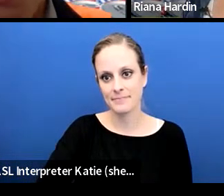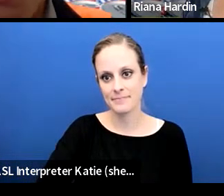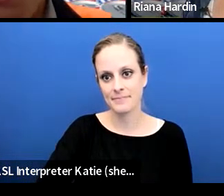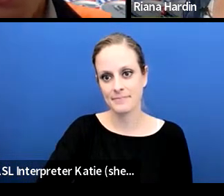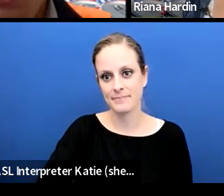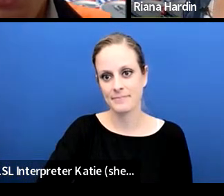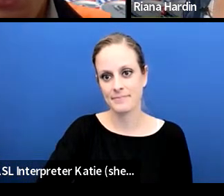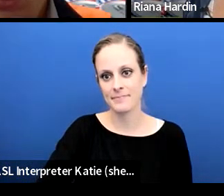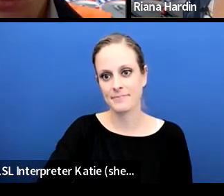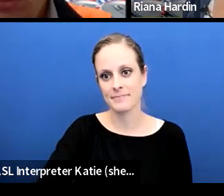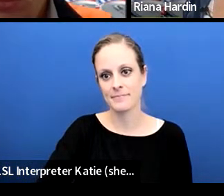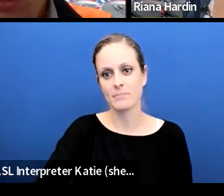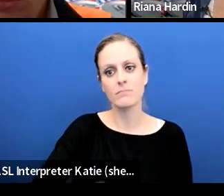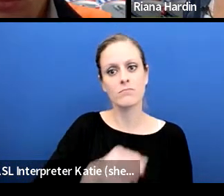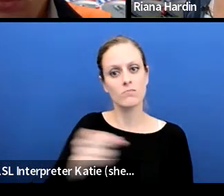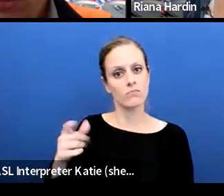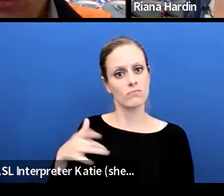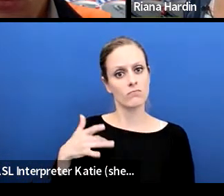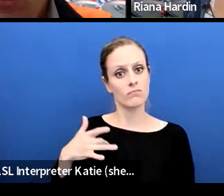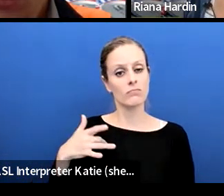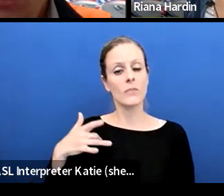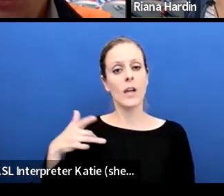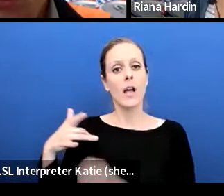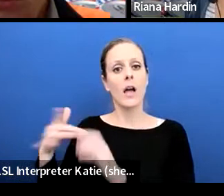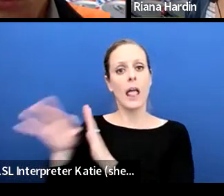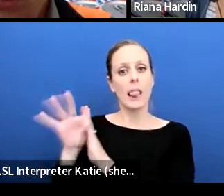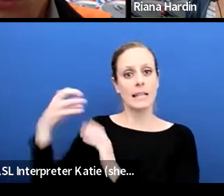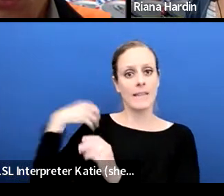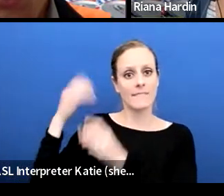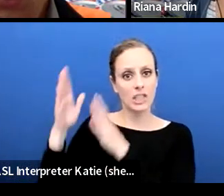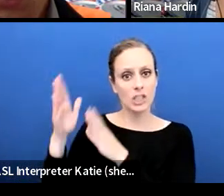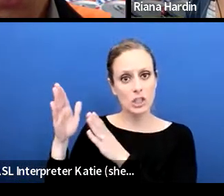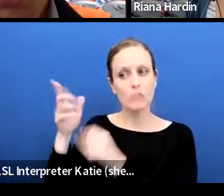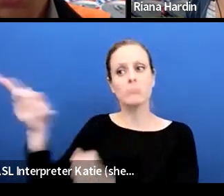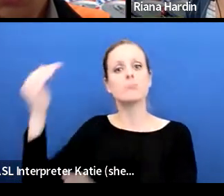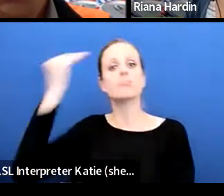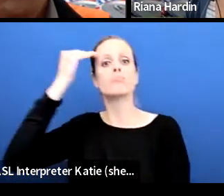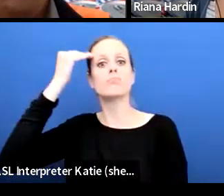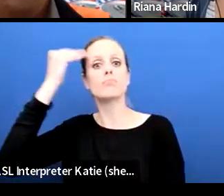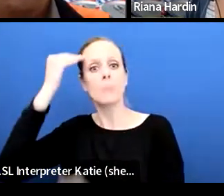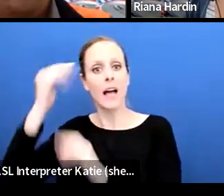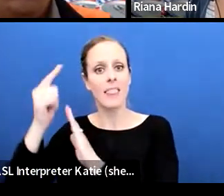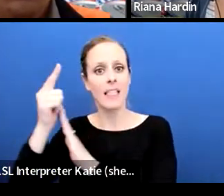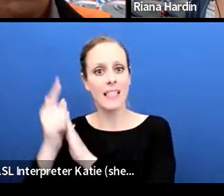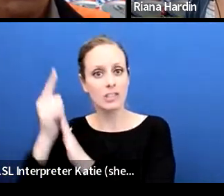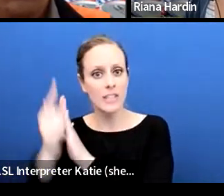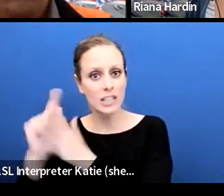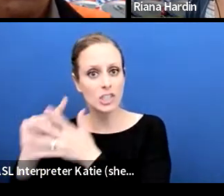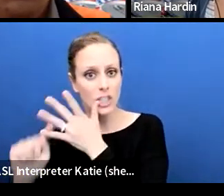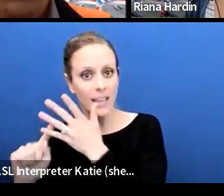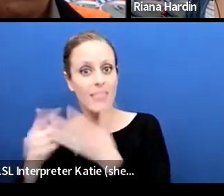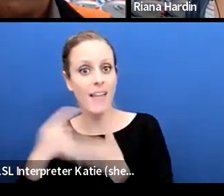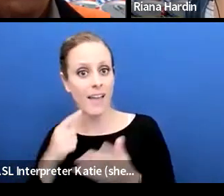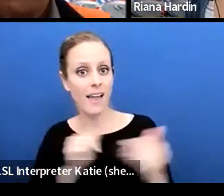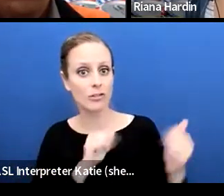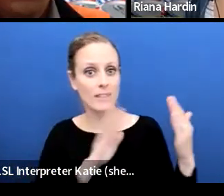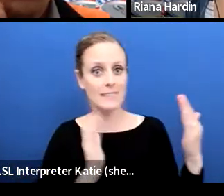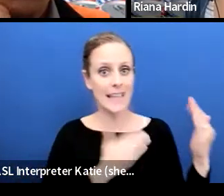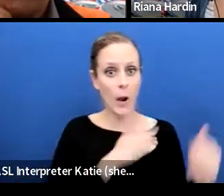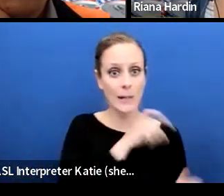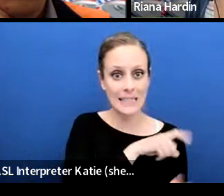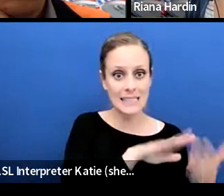elected officials are familiar with legislation that addresses the needs of our community, or is a lot of your